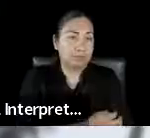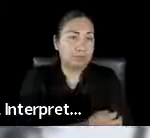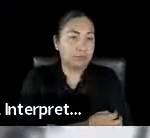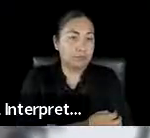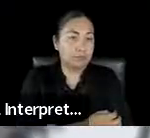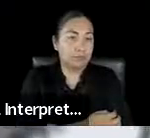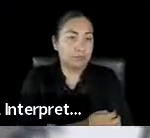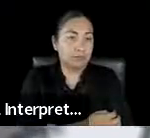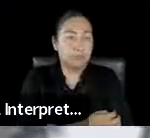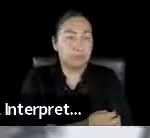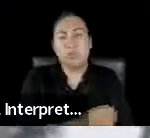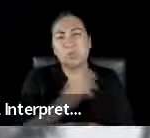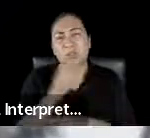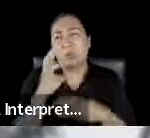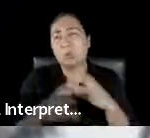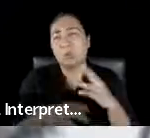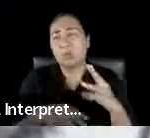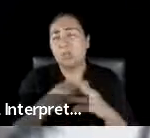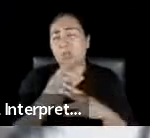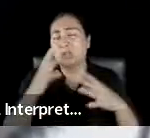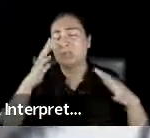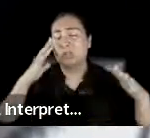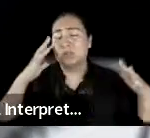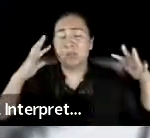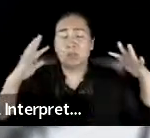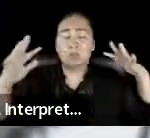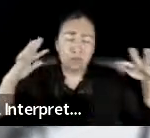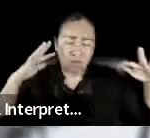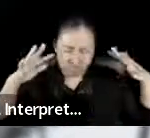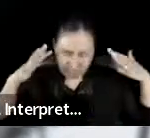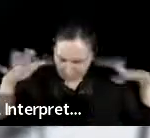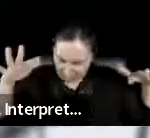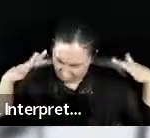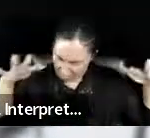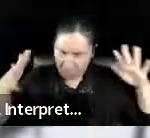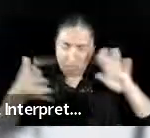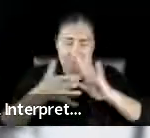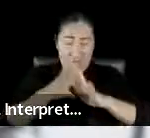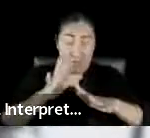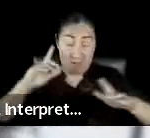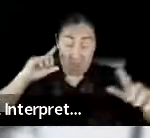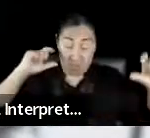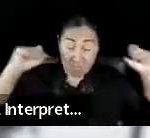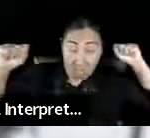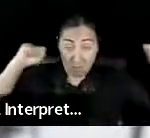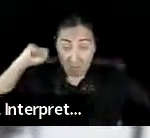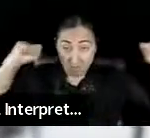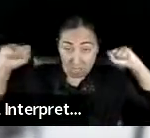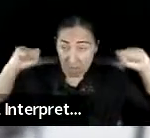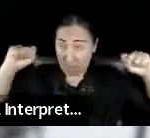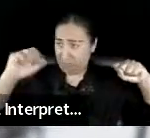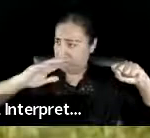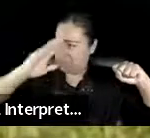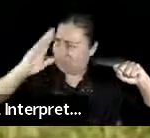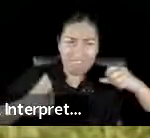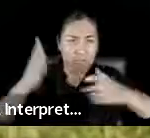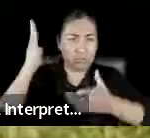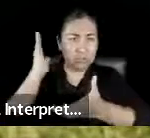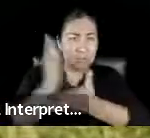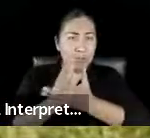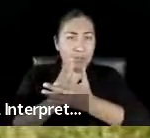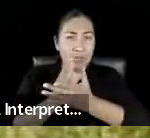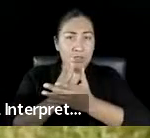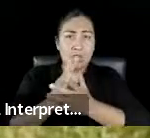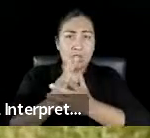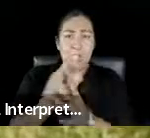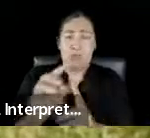The world is so noisy. I hear things that keep getting louder and louder. It never seems to stop. Each